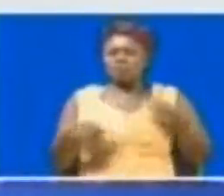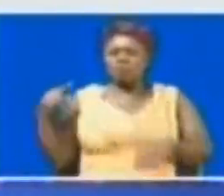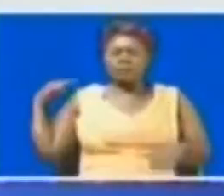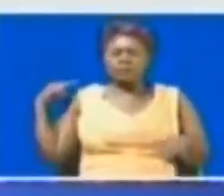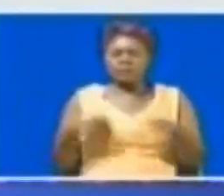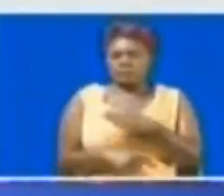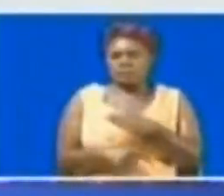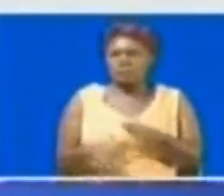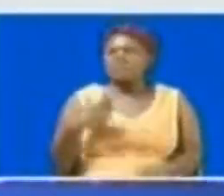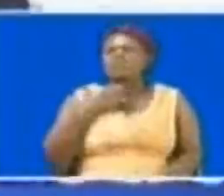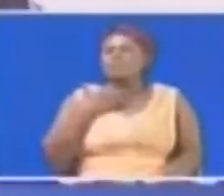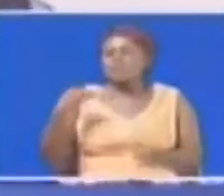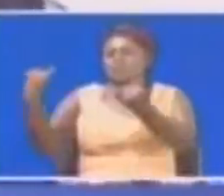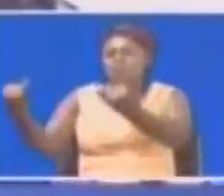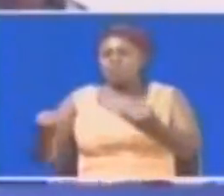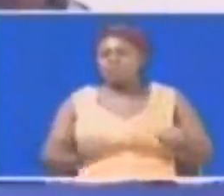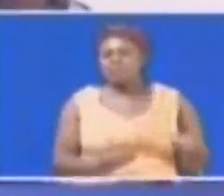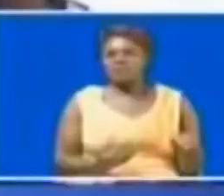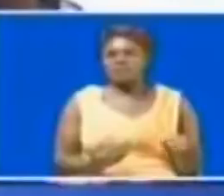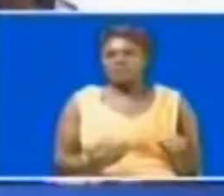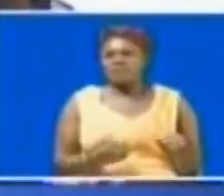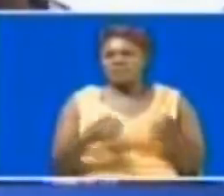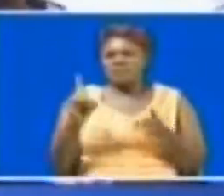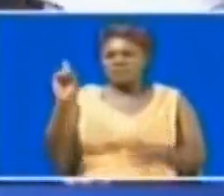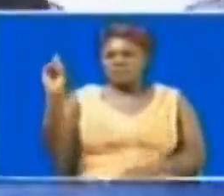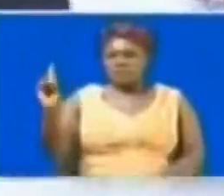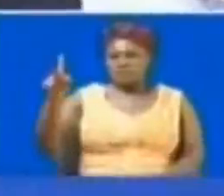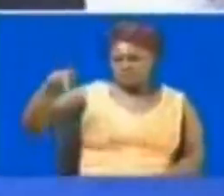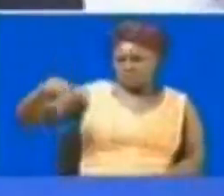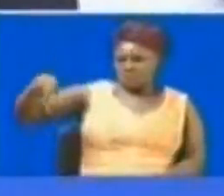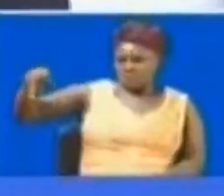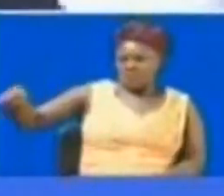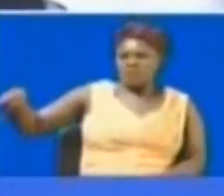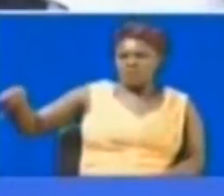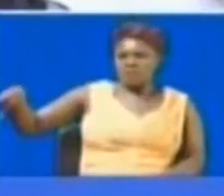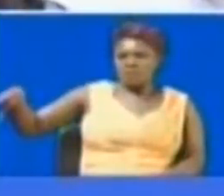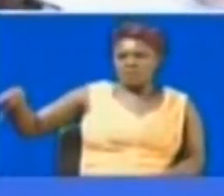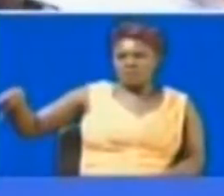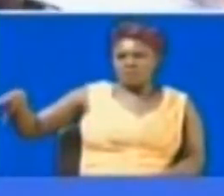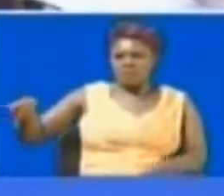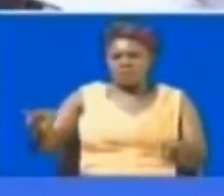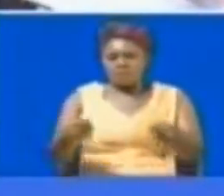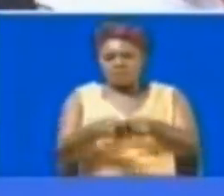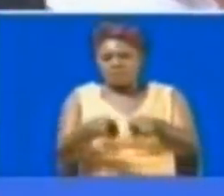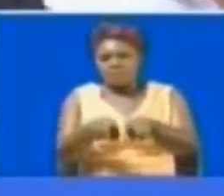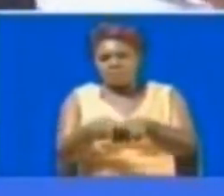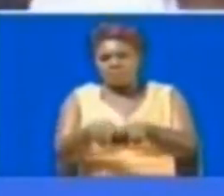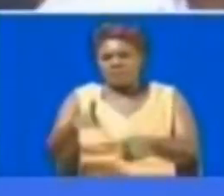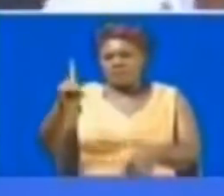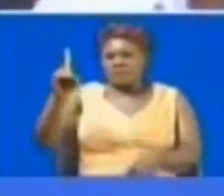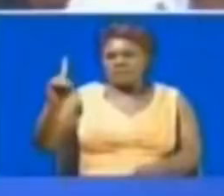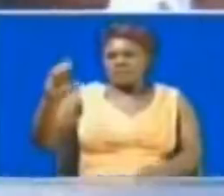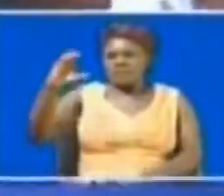order. We want to invite the Director of Public Prosecution and